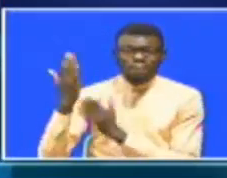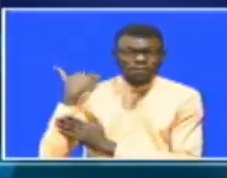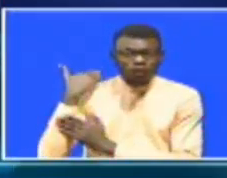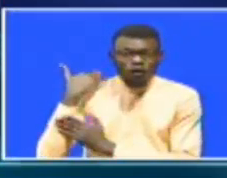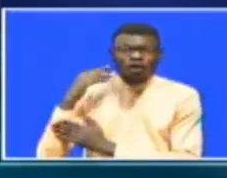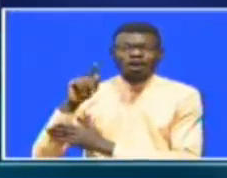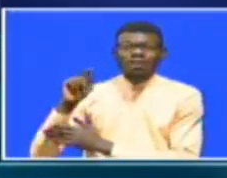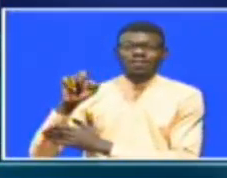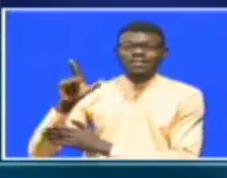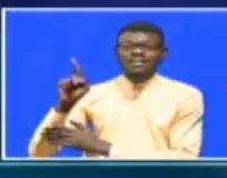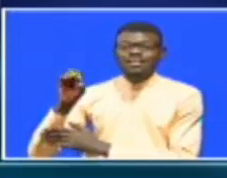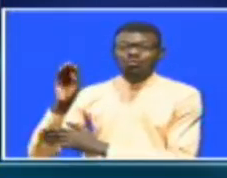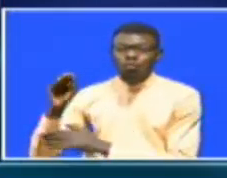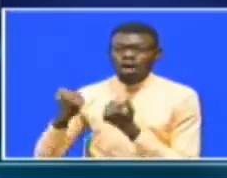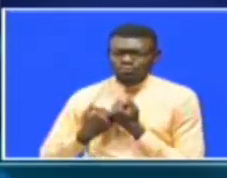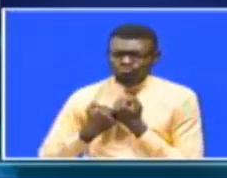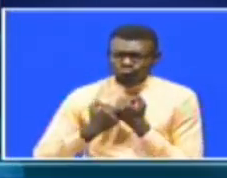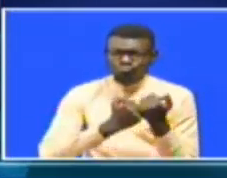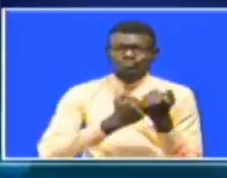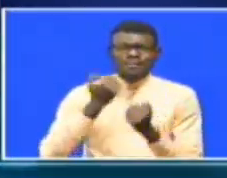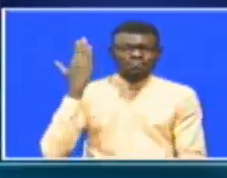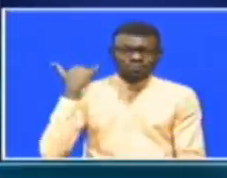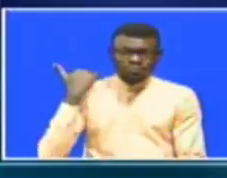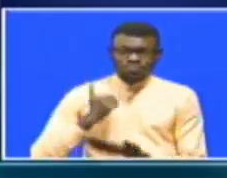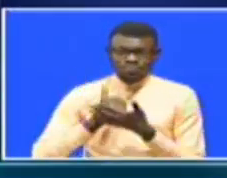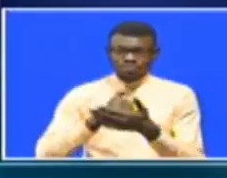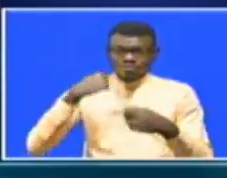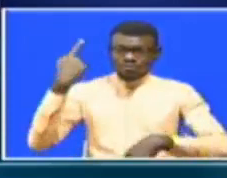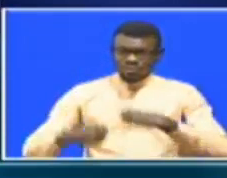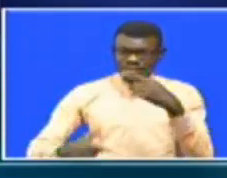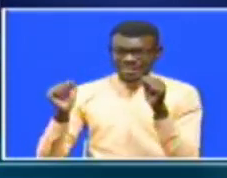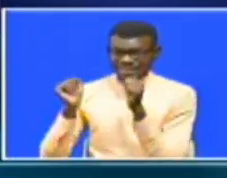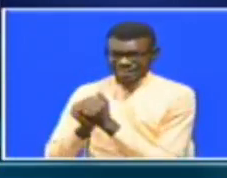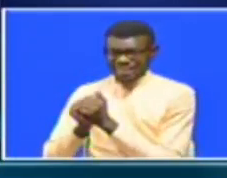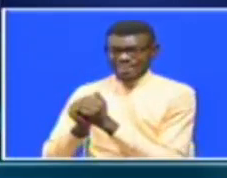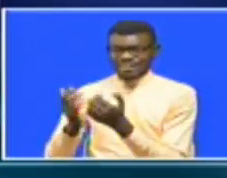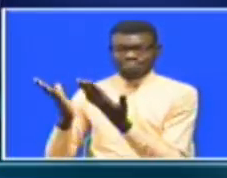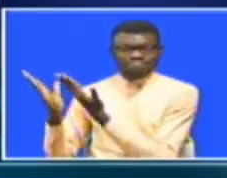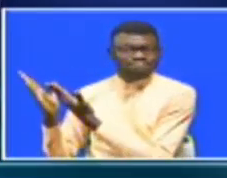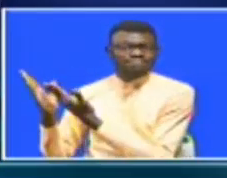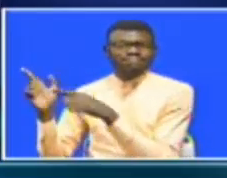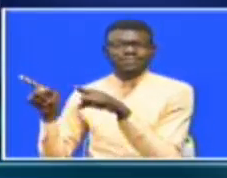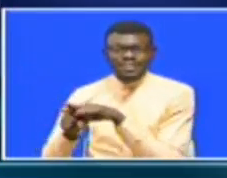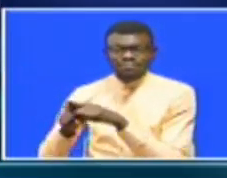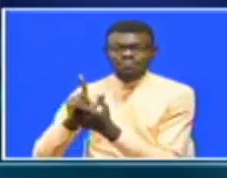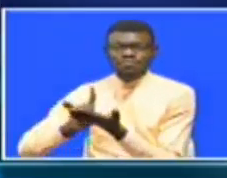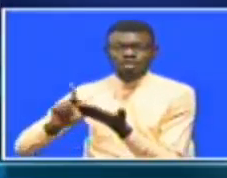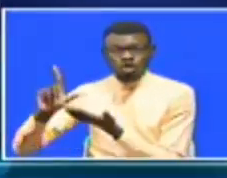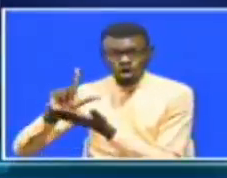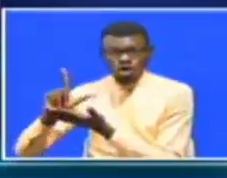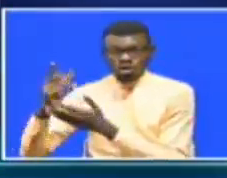telecommunications provider bankrolling the side, was such a force that they won 10 Africa Club Championships and 20 domestic league